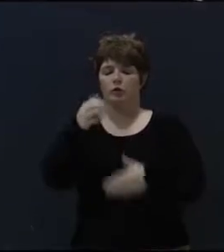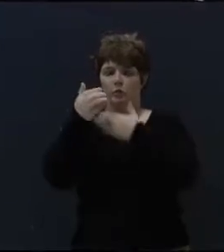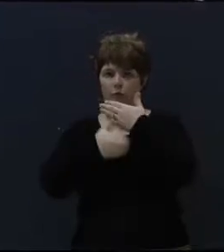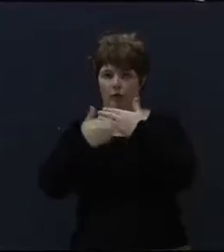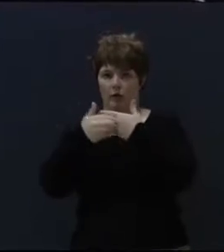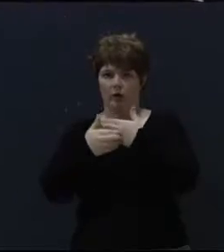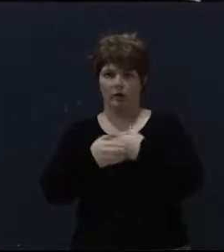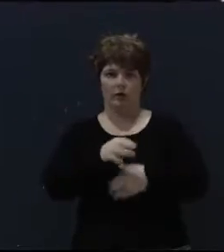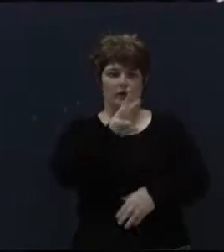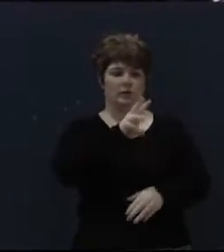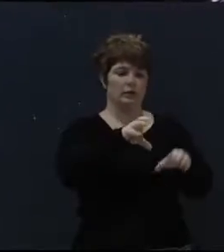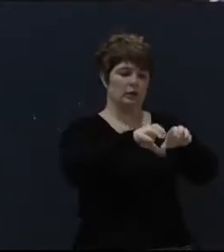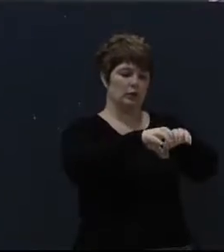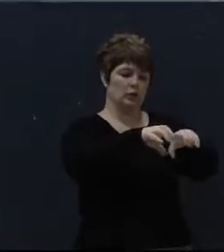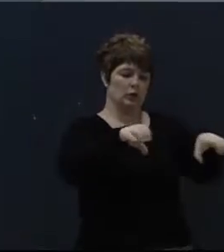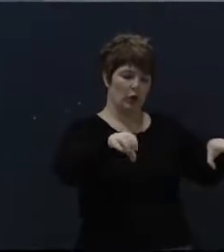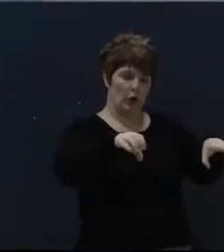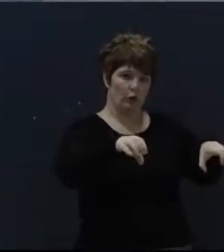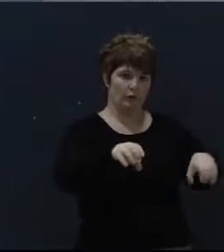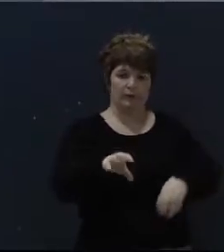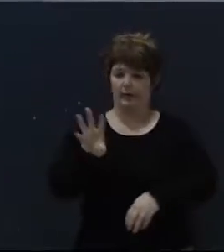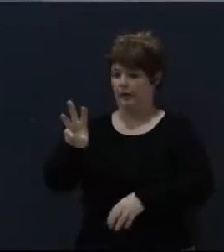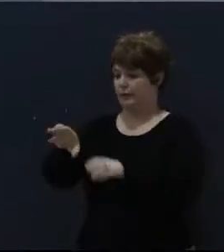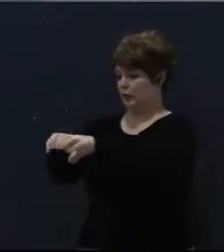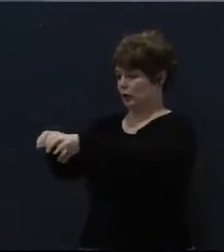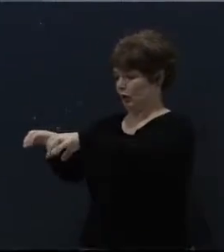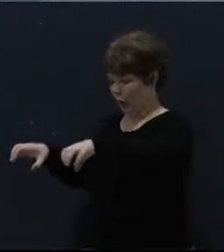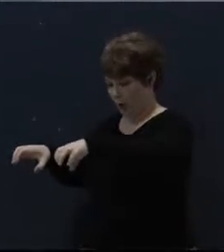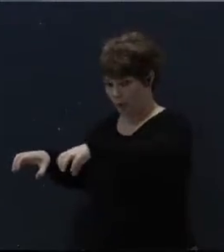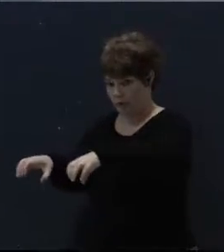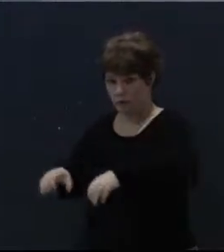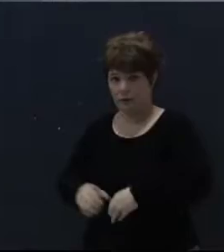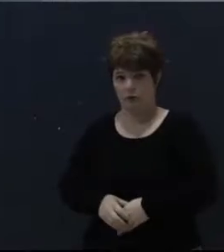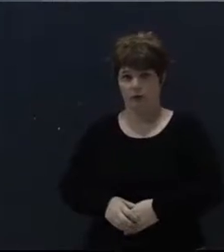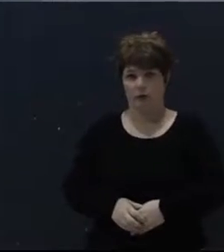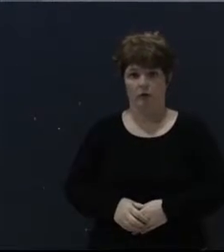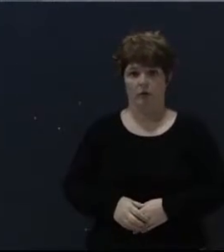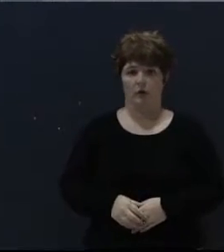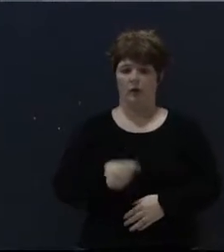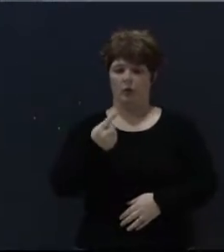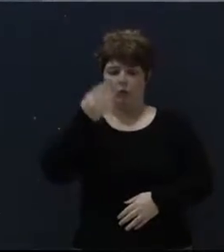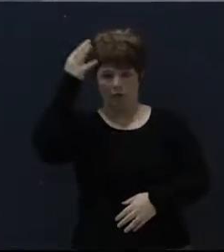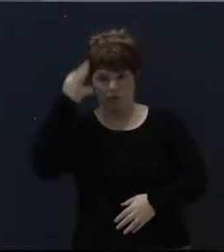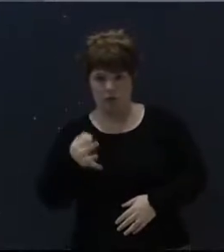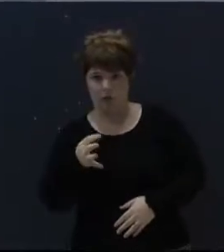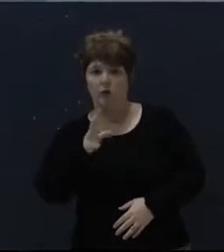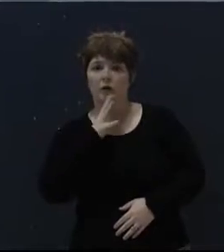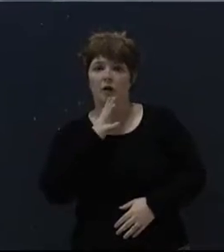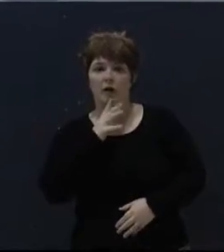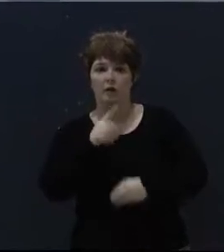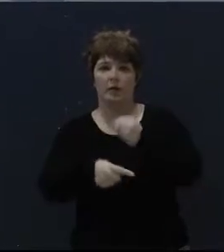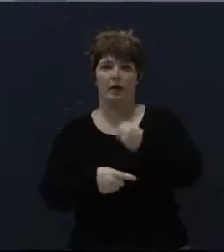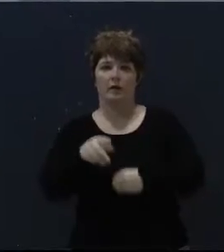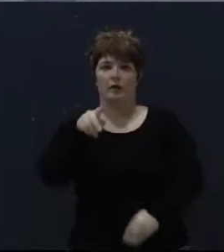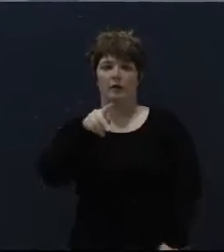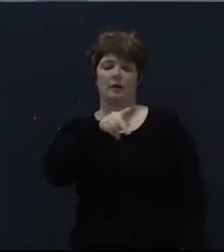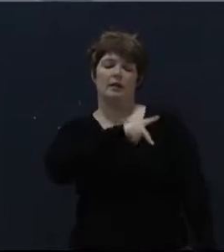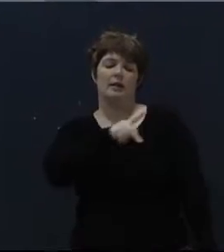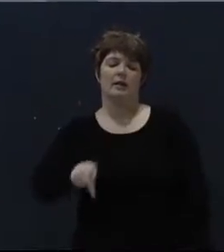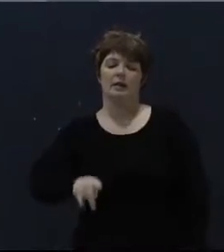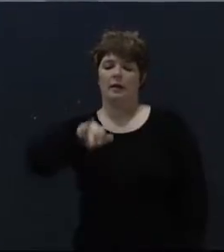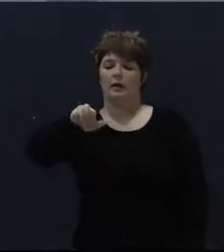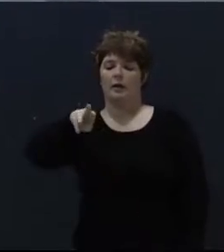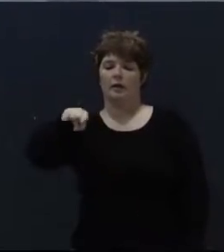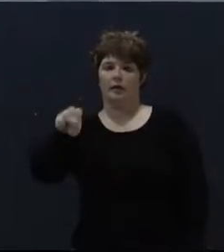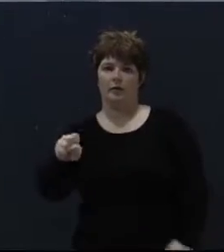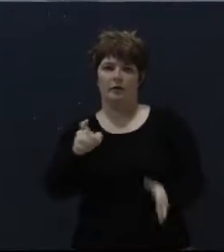six loaves one way and six loaves another way. I had one preacher preach. He said, that's talking about the King James Bible, 66 books.